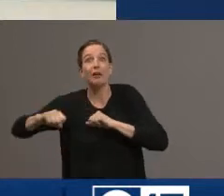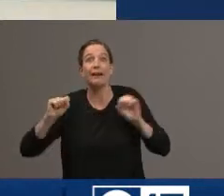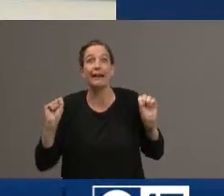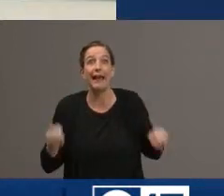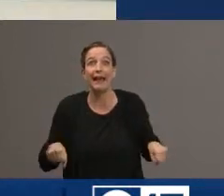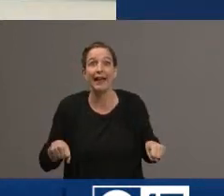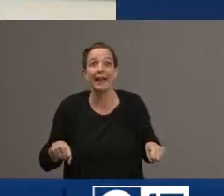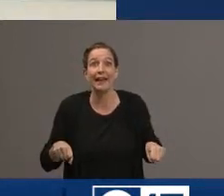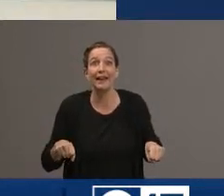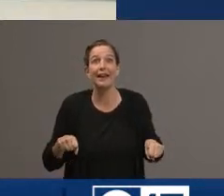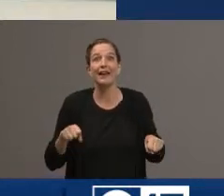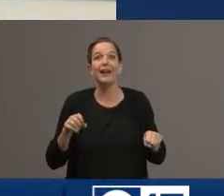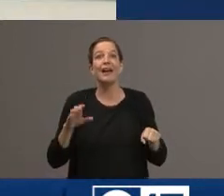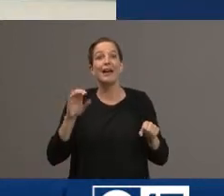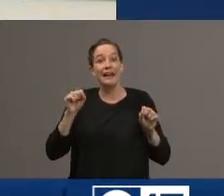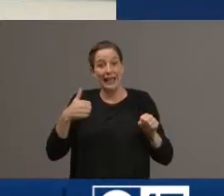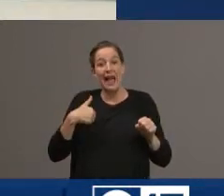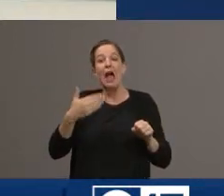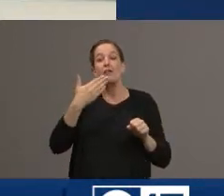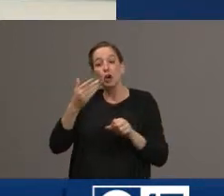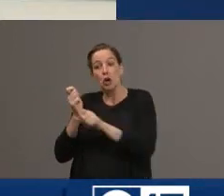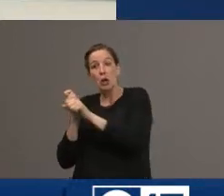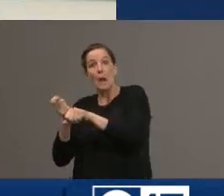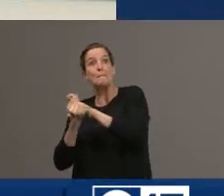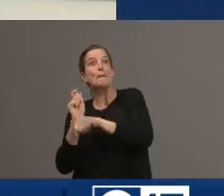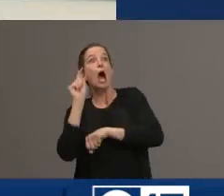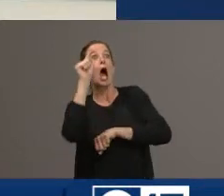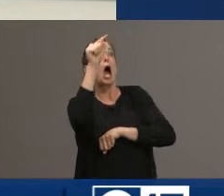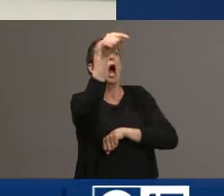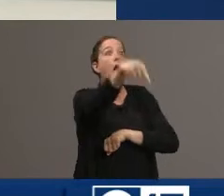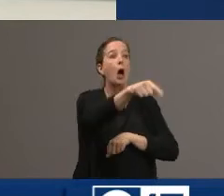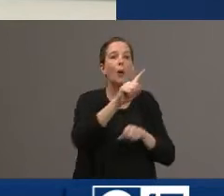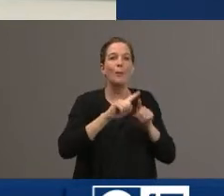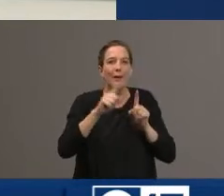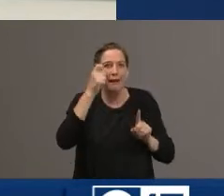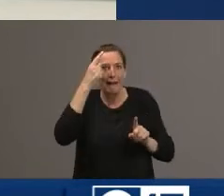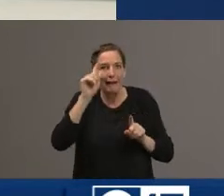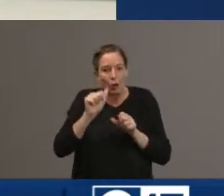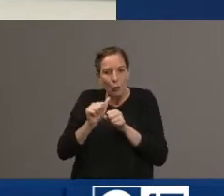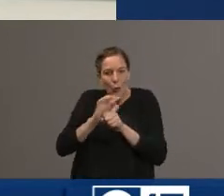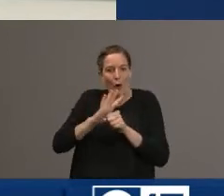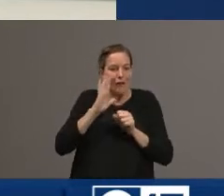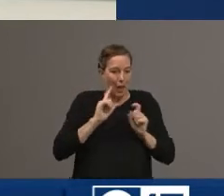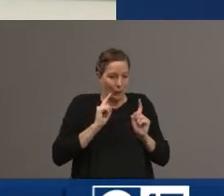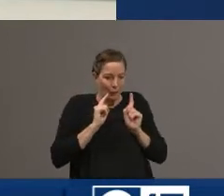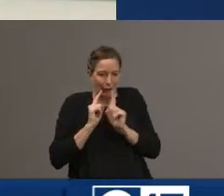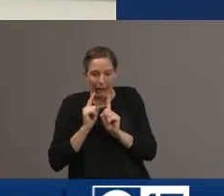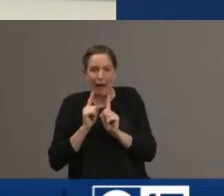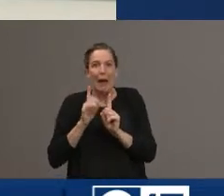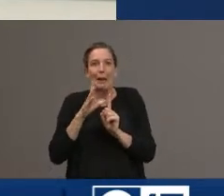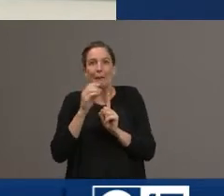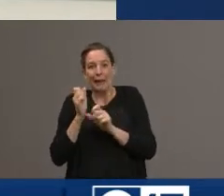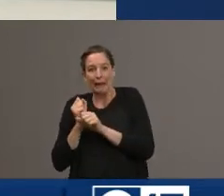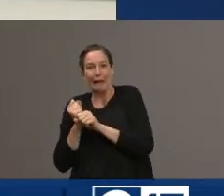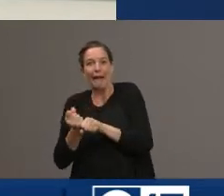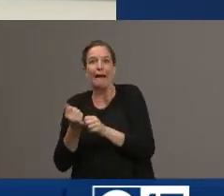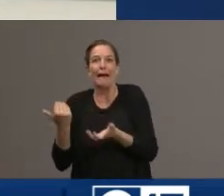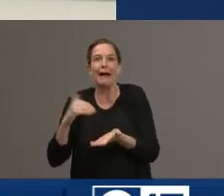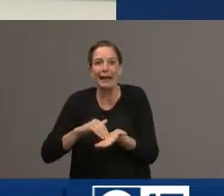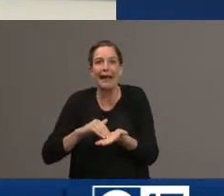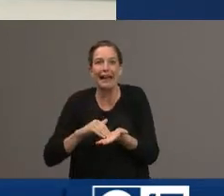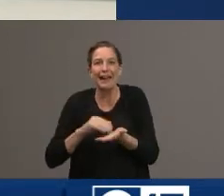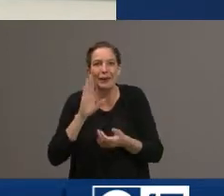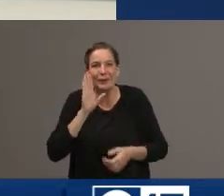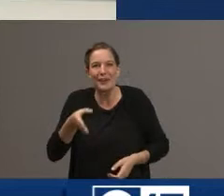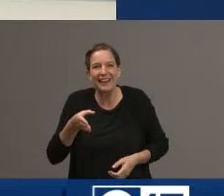virus gets to come up every half inning. So what we're going to deal with now over the next 30 or 40